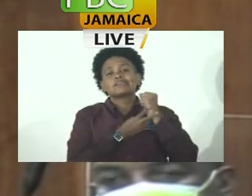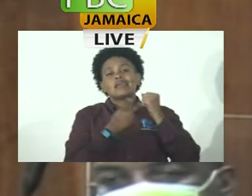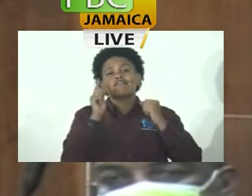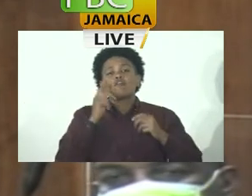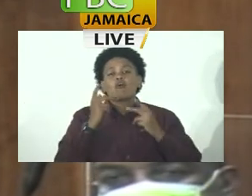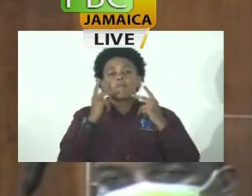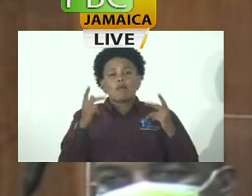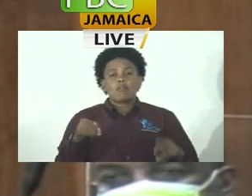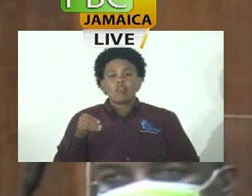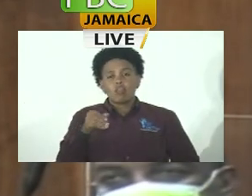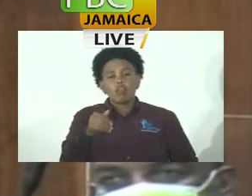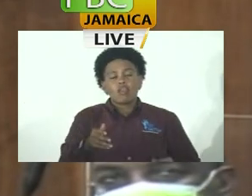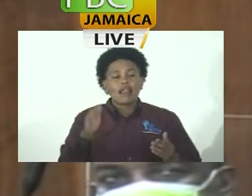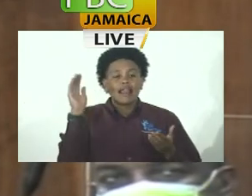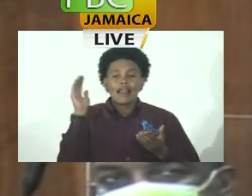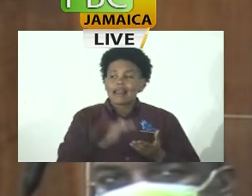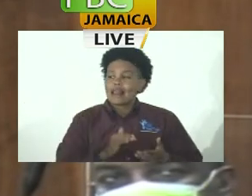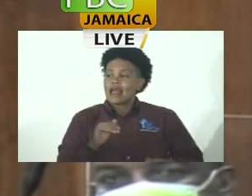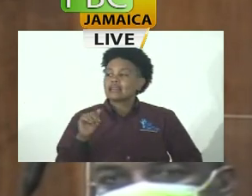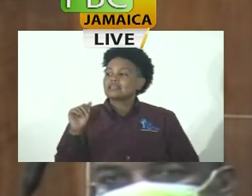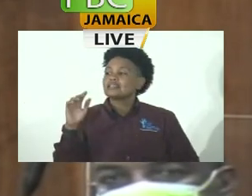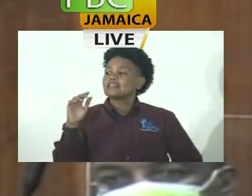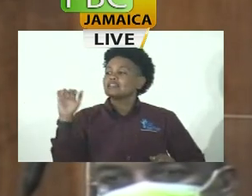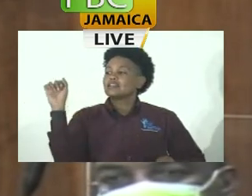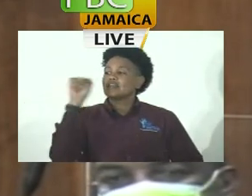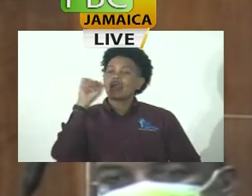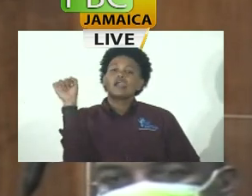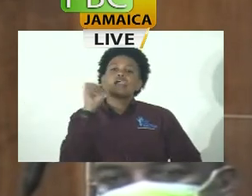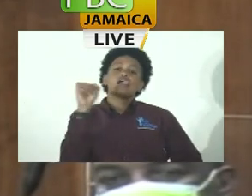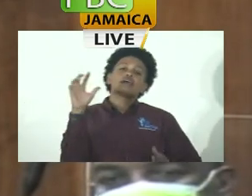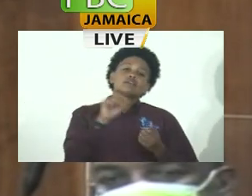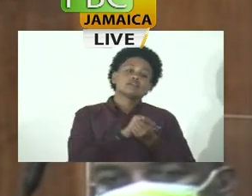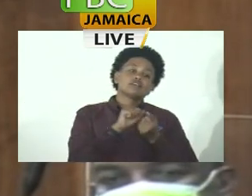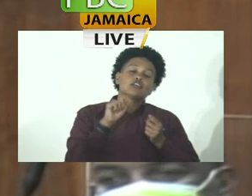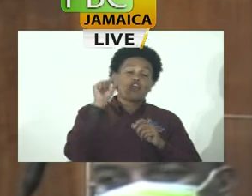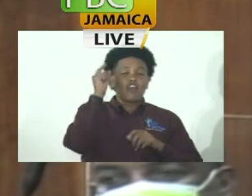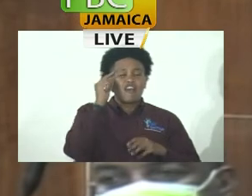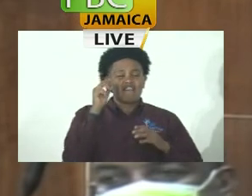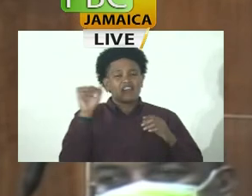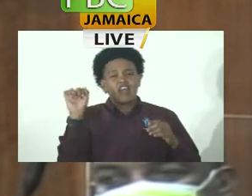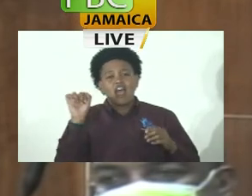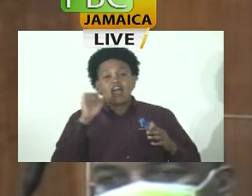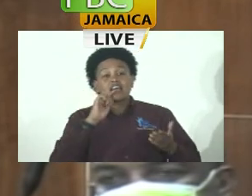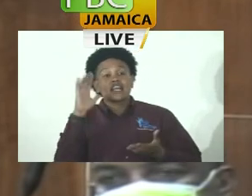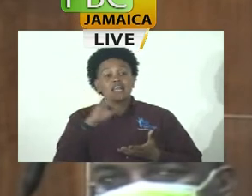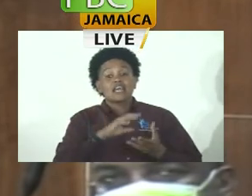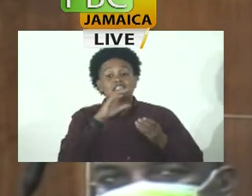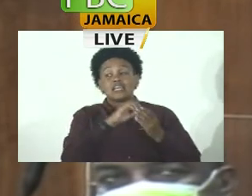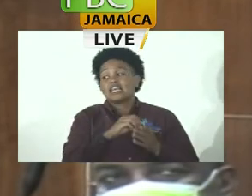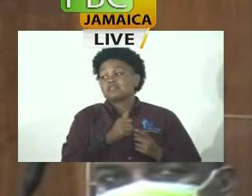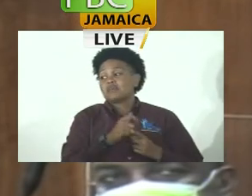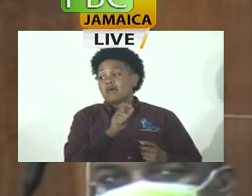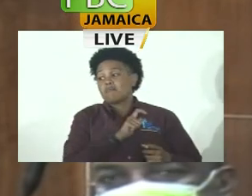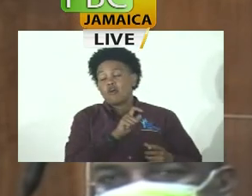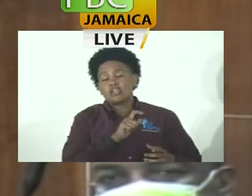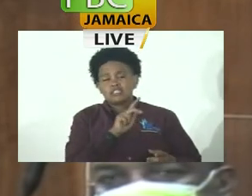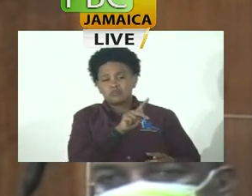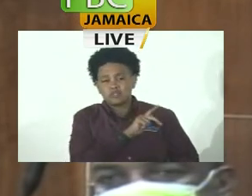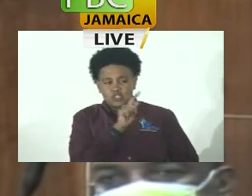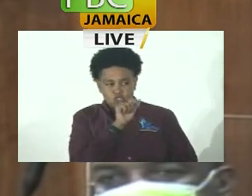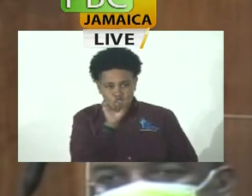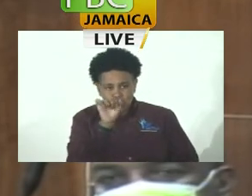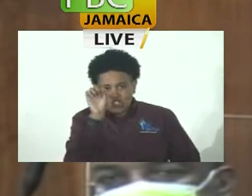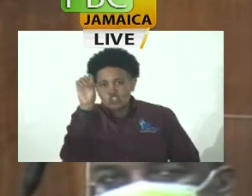purse less wear and tear on government vehicles and other resources less engagement by police personnel to transport